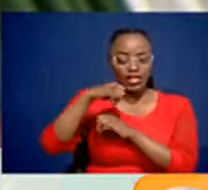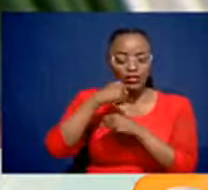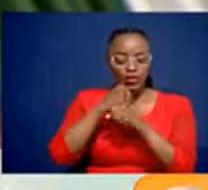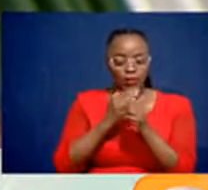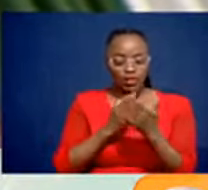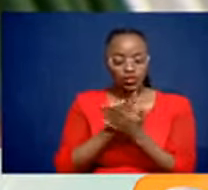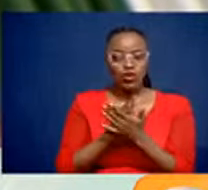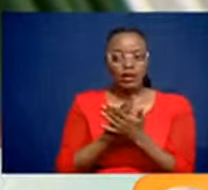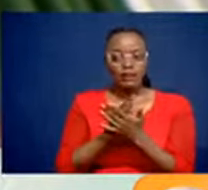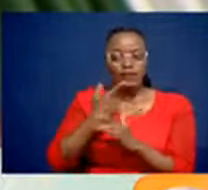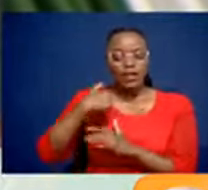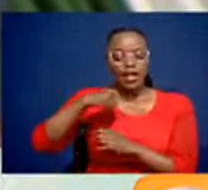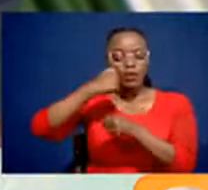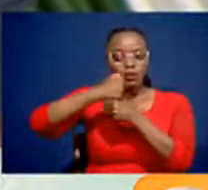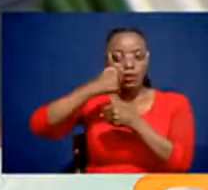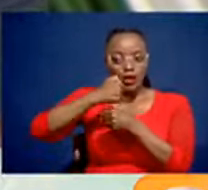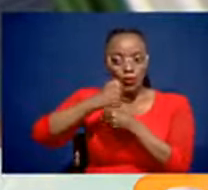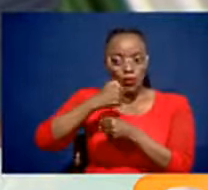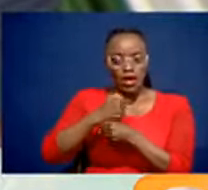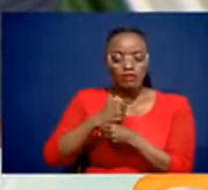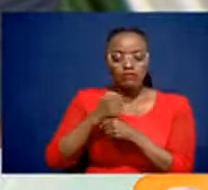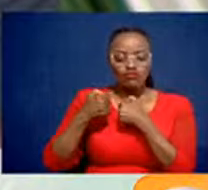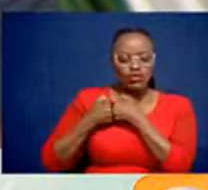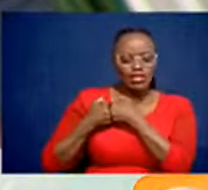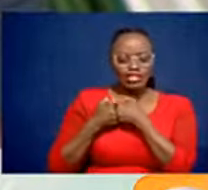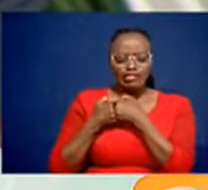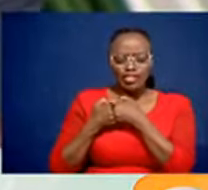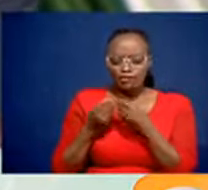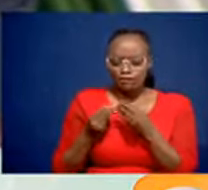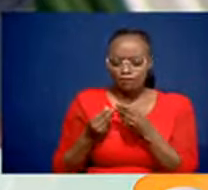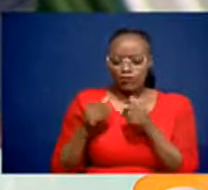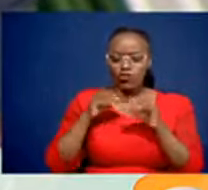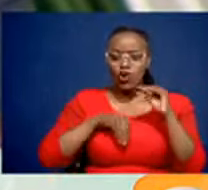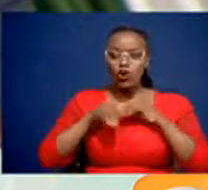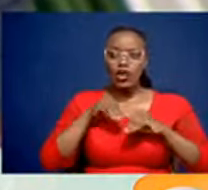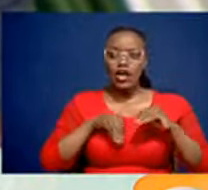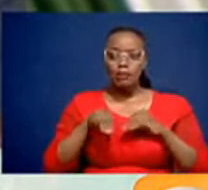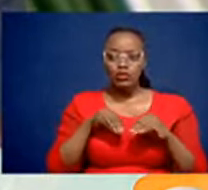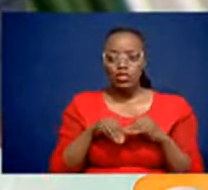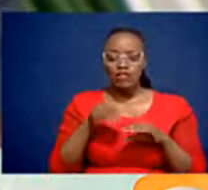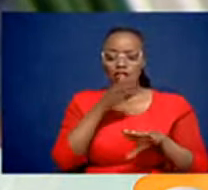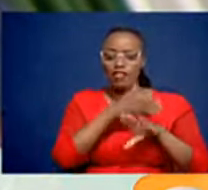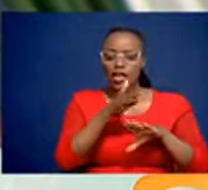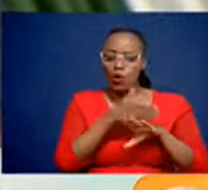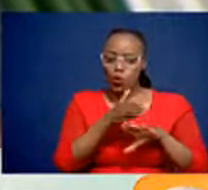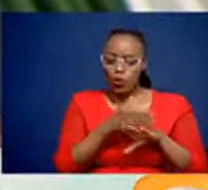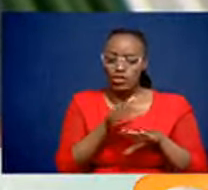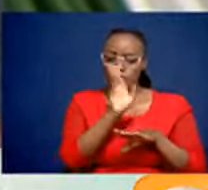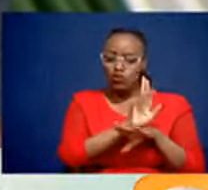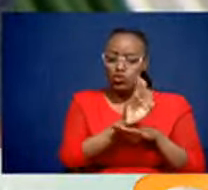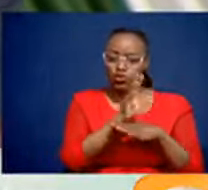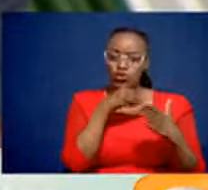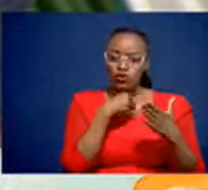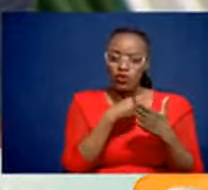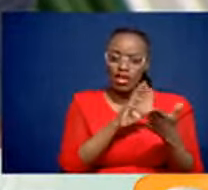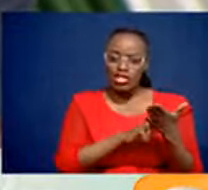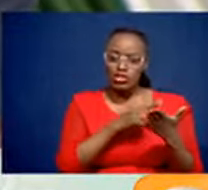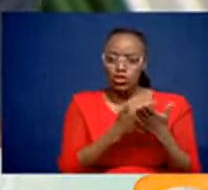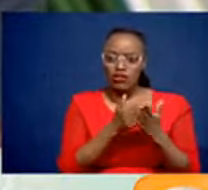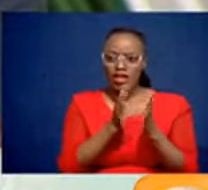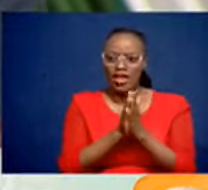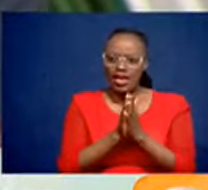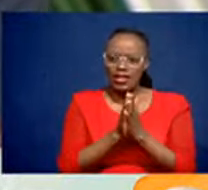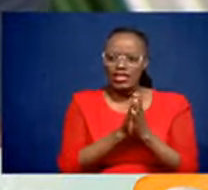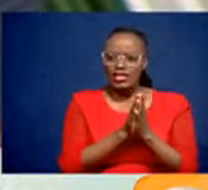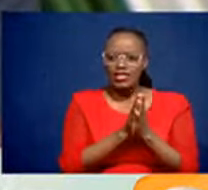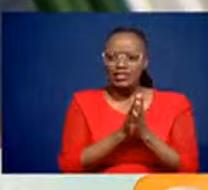sure that we deal with the challenge of corruption, wasteful spending, and